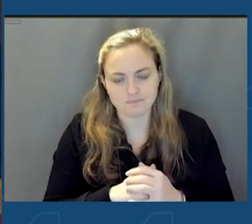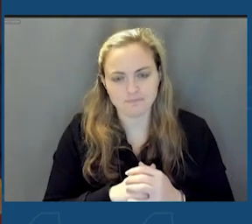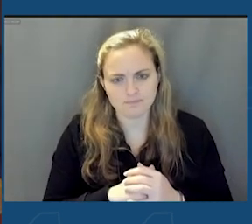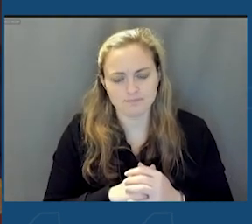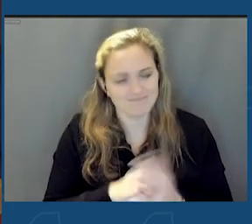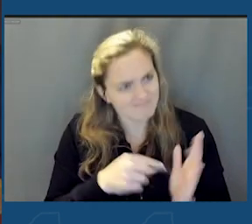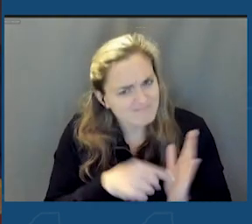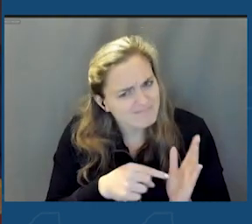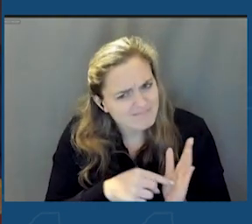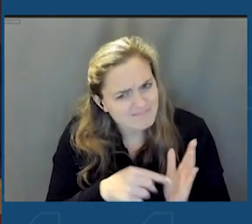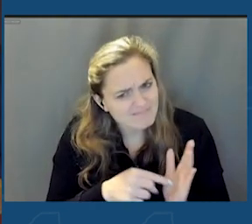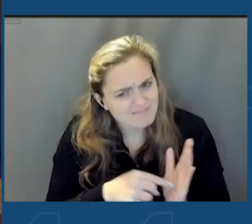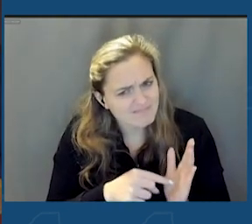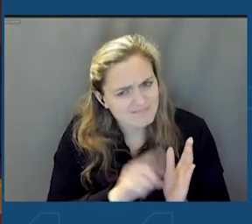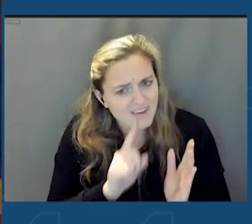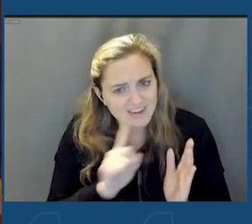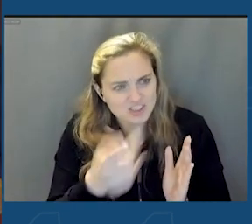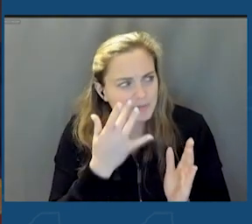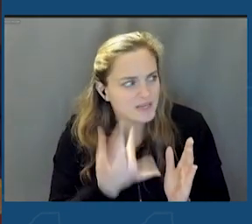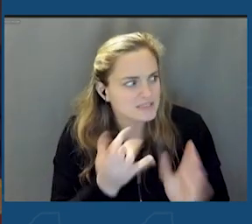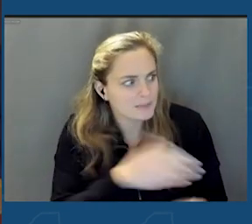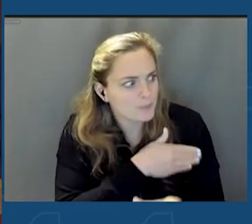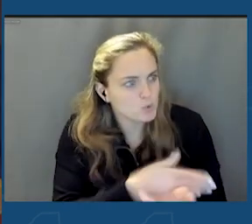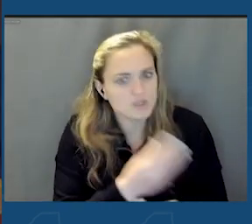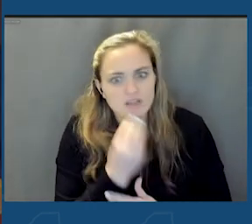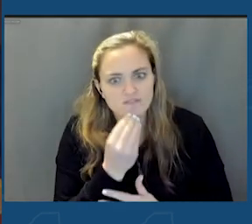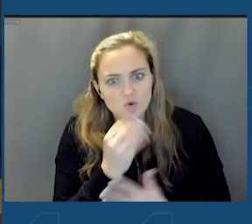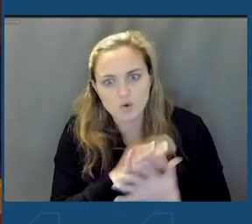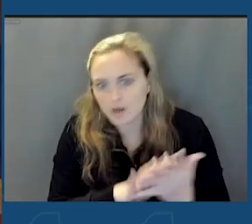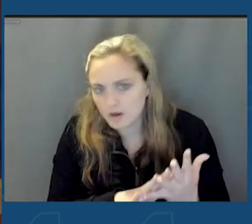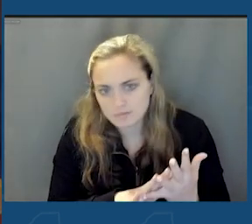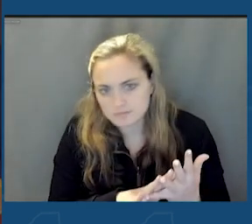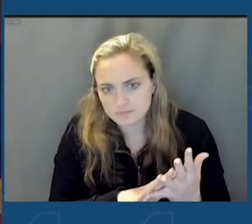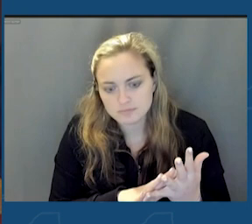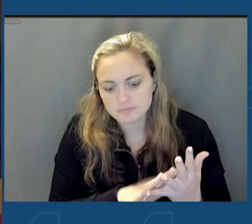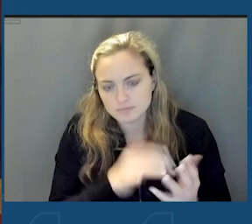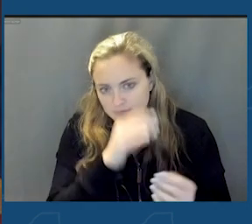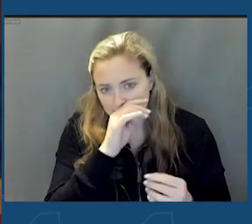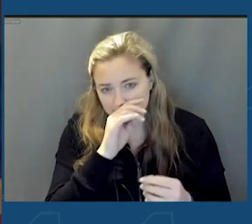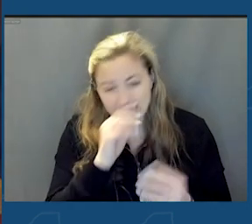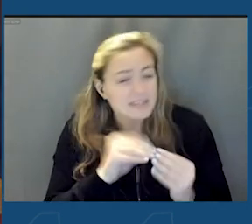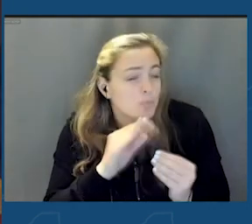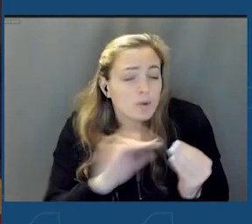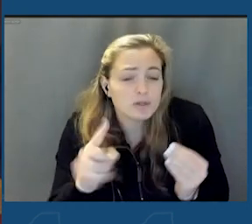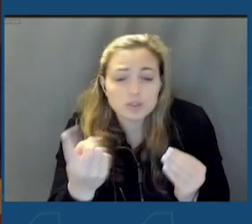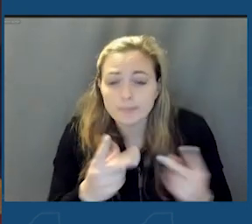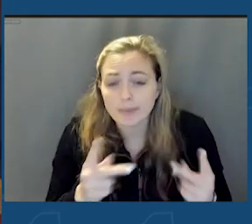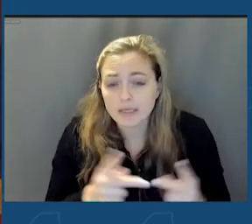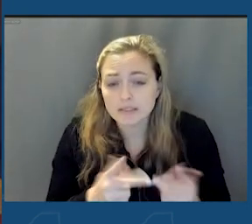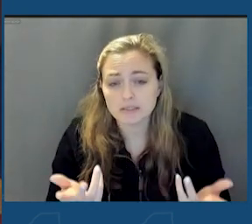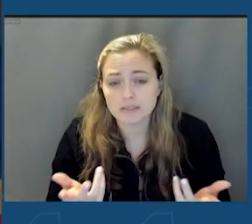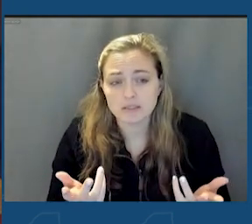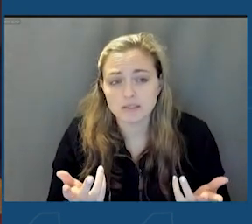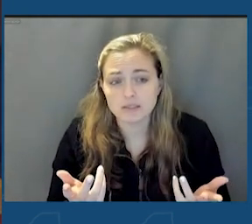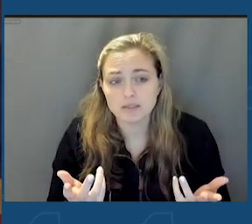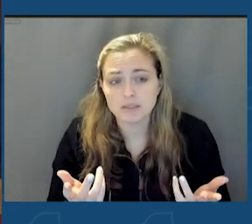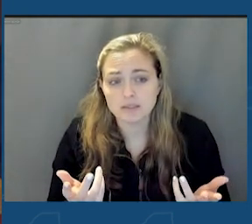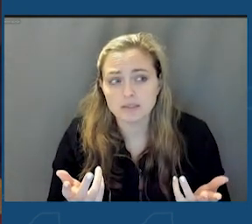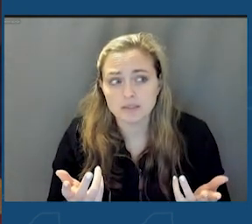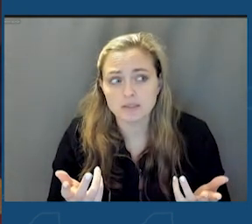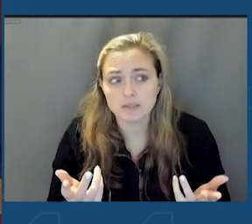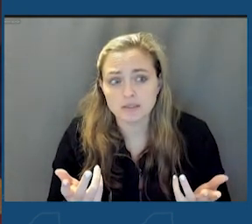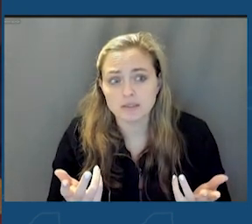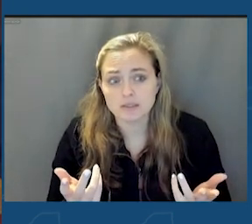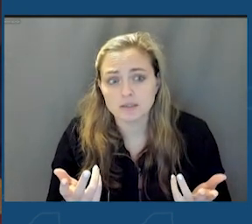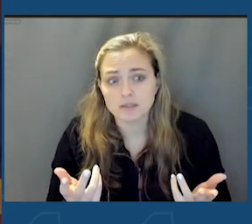from the soulful music and the food, but it's more than just the places. It is la gente. It is la gente